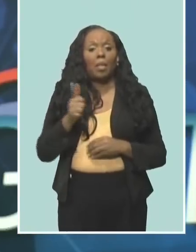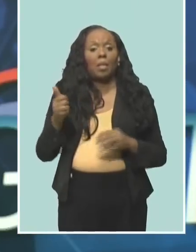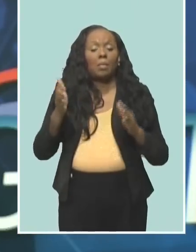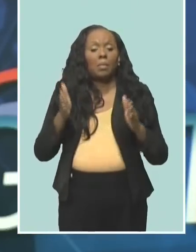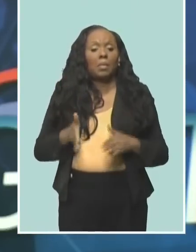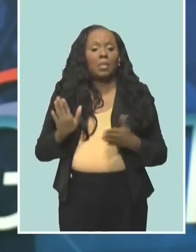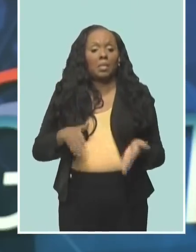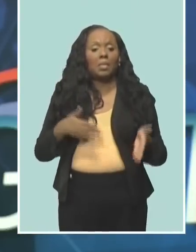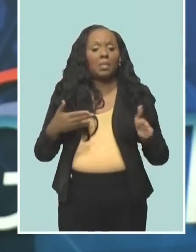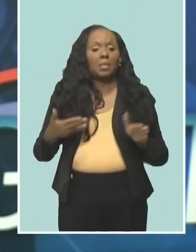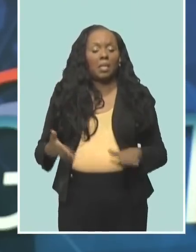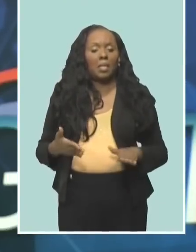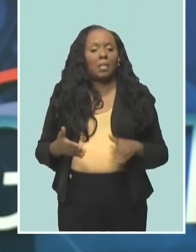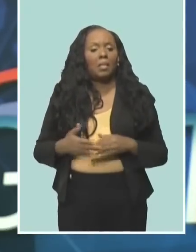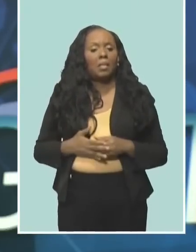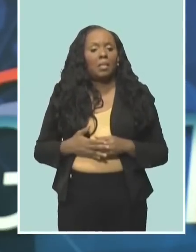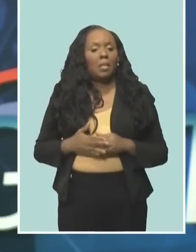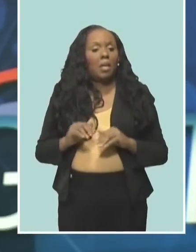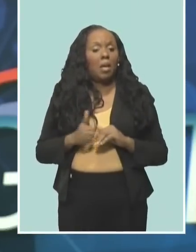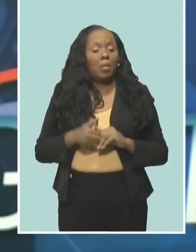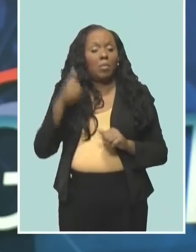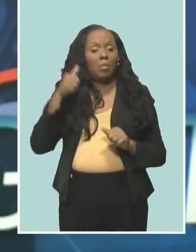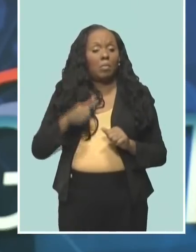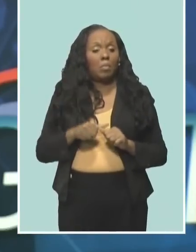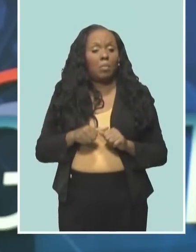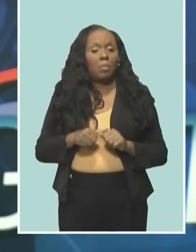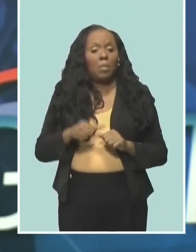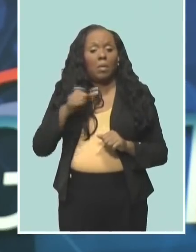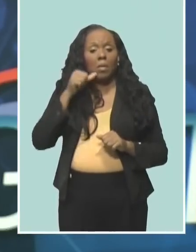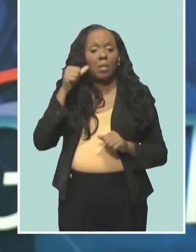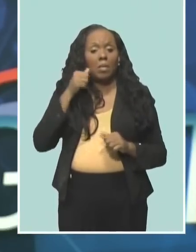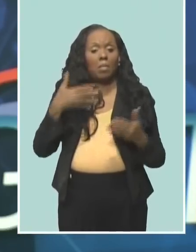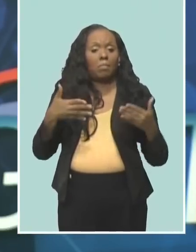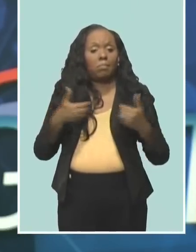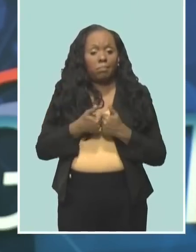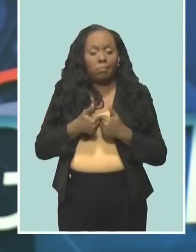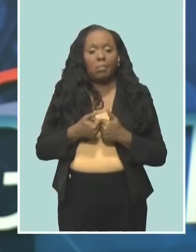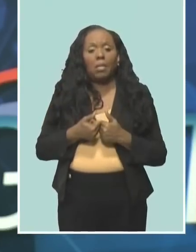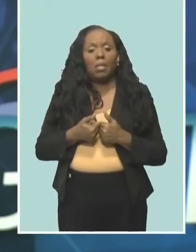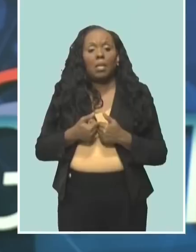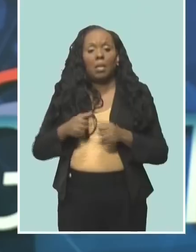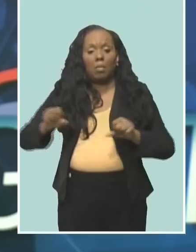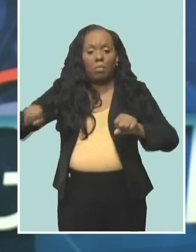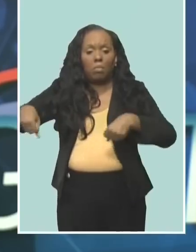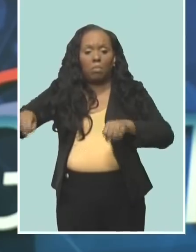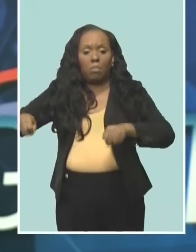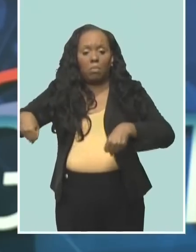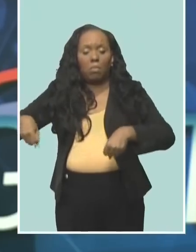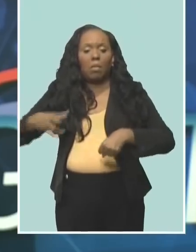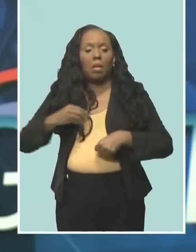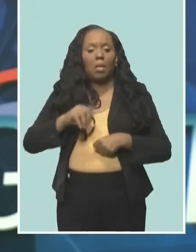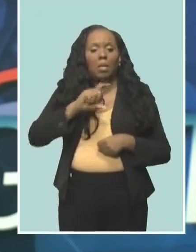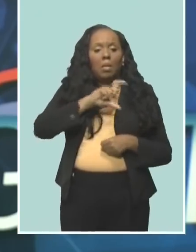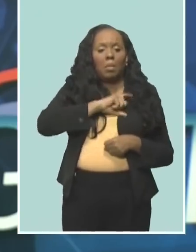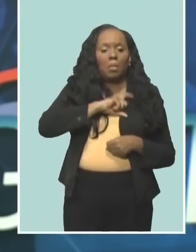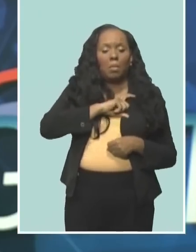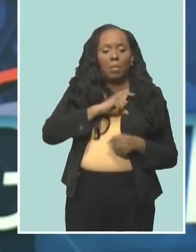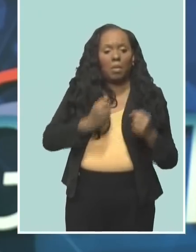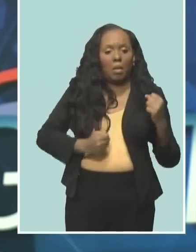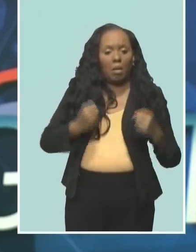been lost as a result of that collision between a motorcycle and a police-owned vehicle along Welch's Christchurch